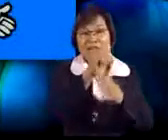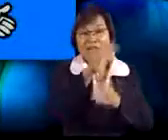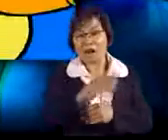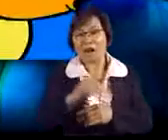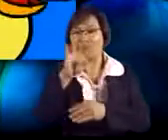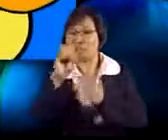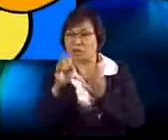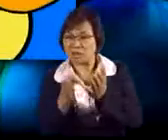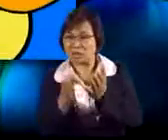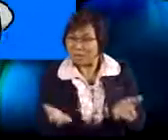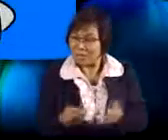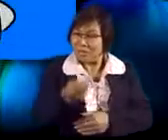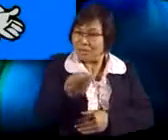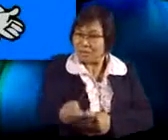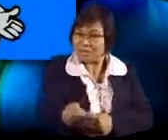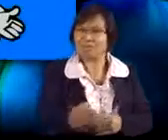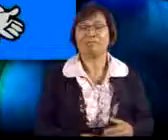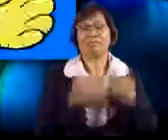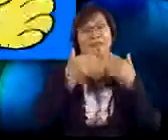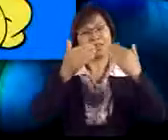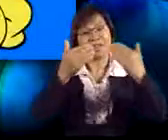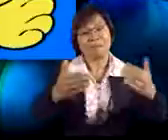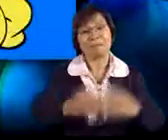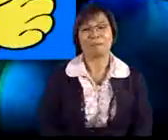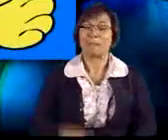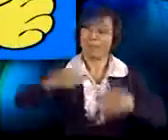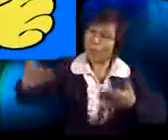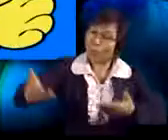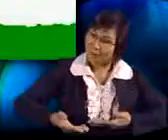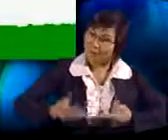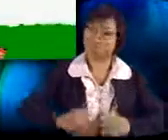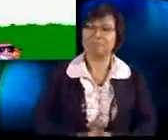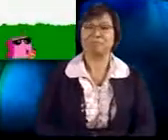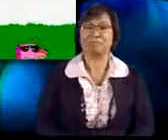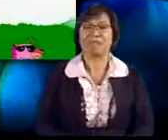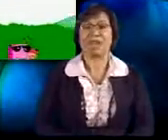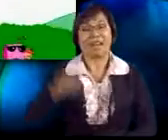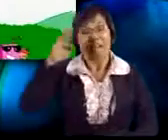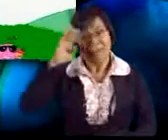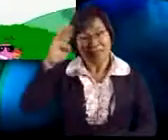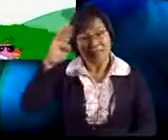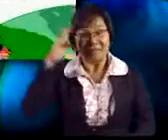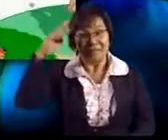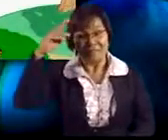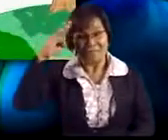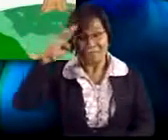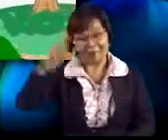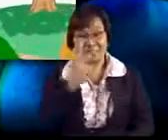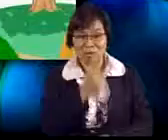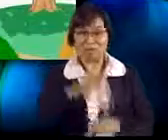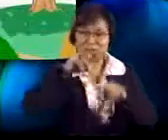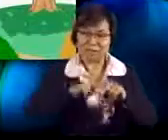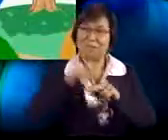5 ringgit and 40 cents. Here you are. Thank you. You're welcome. Hey, look. Let's sit under the